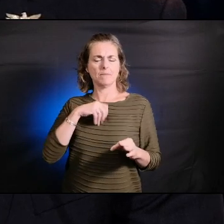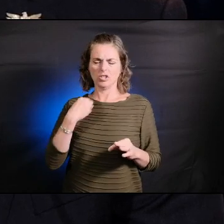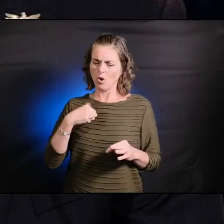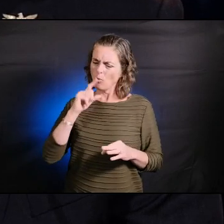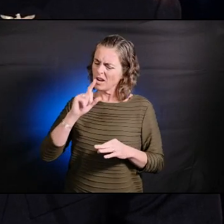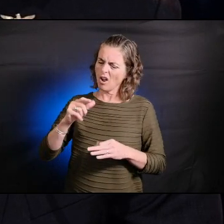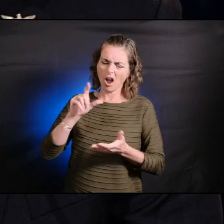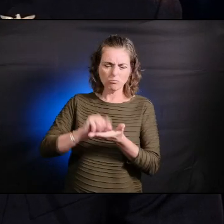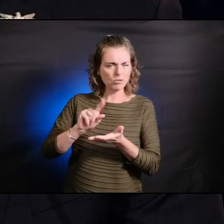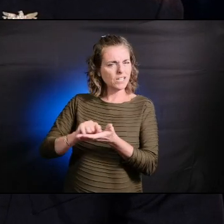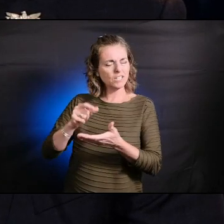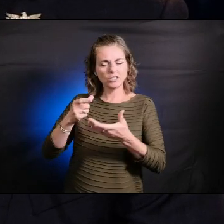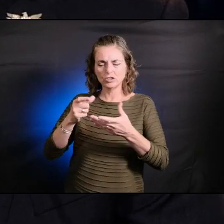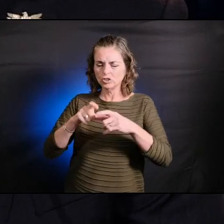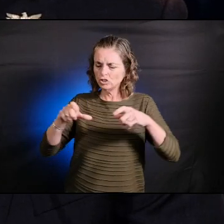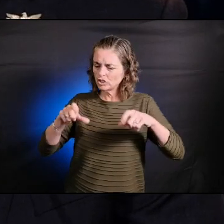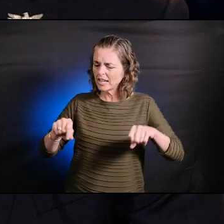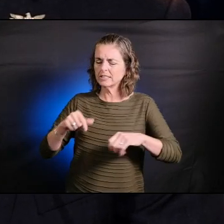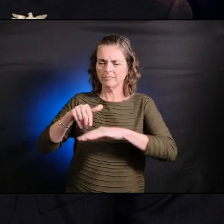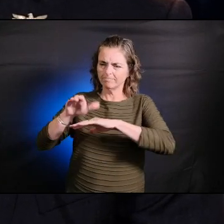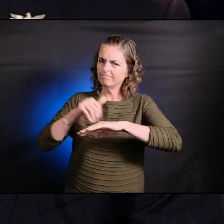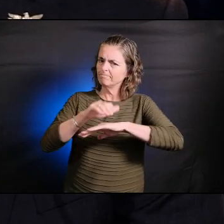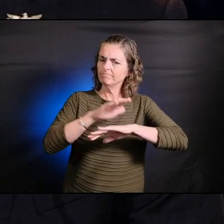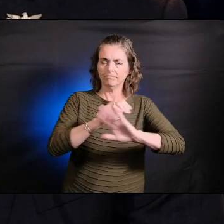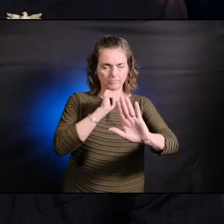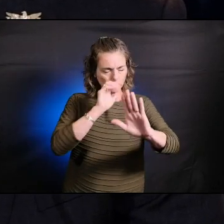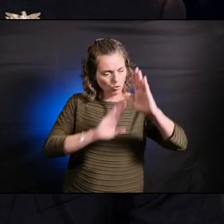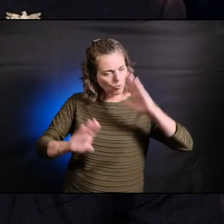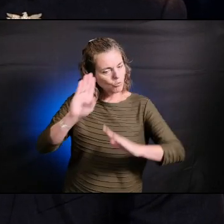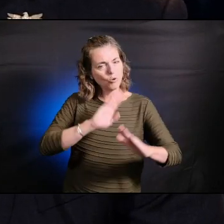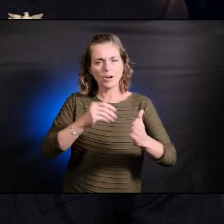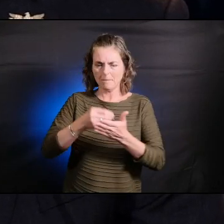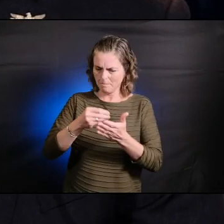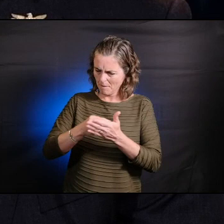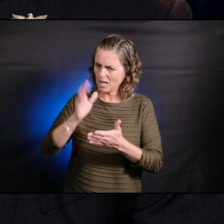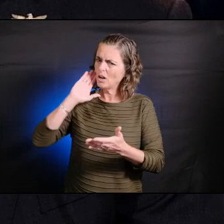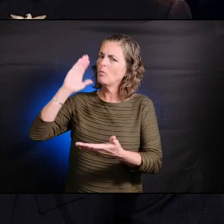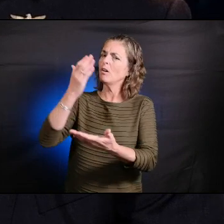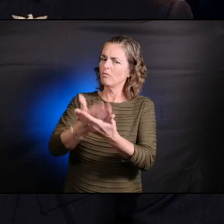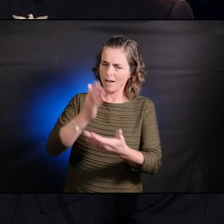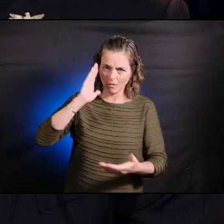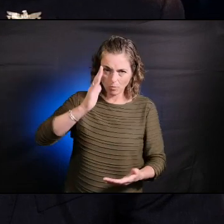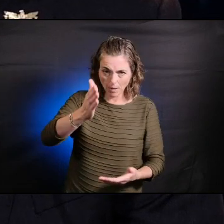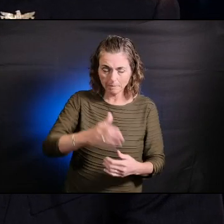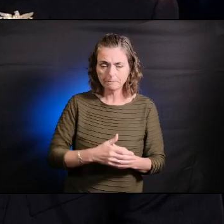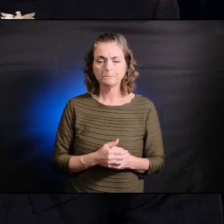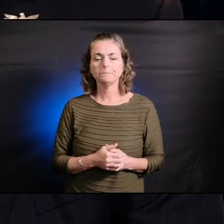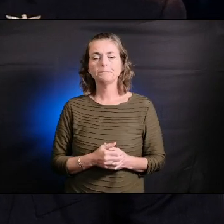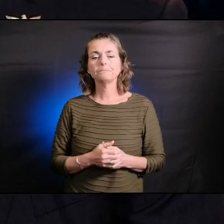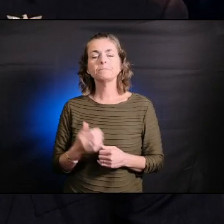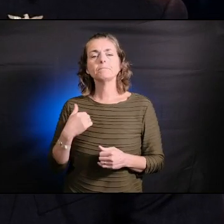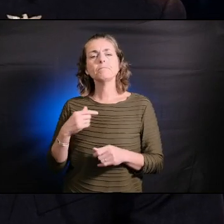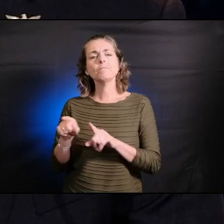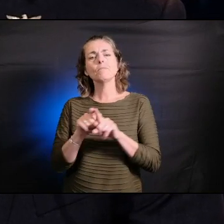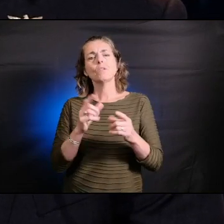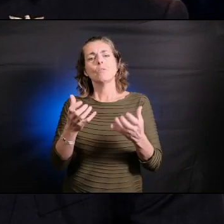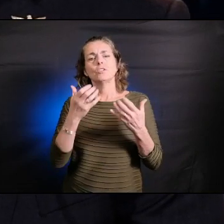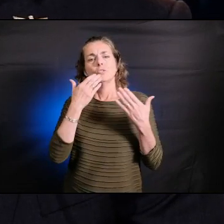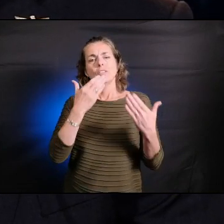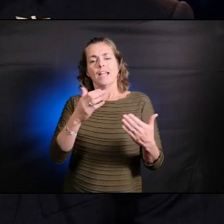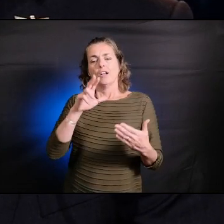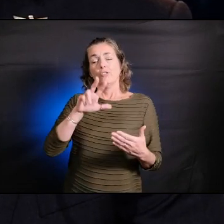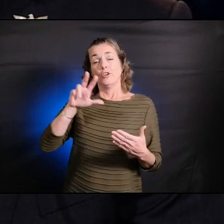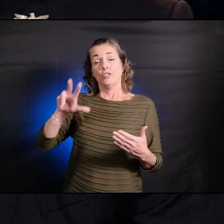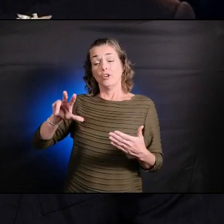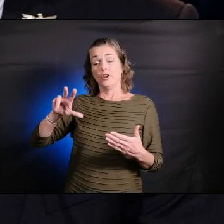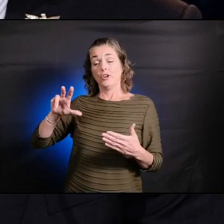to you. Have no fear. Your money's good. You're going to get it. I'd also like to thank the 33rd Legislature and